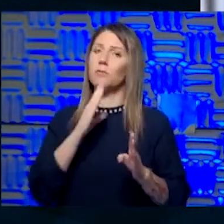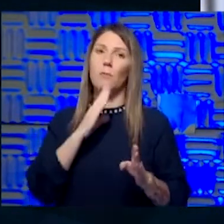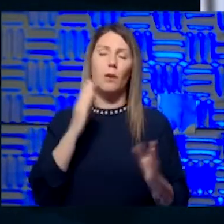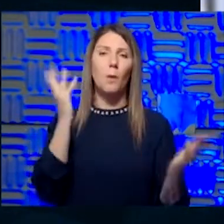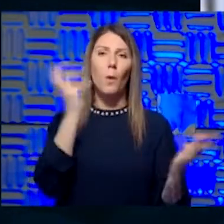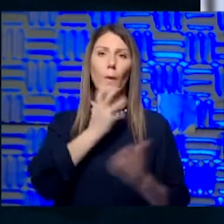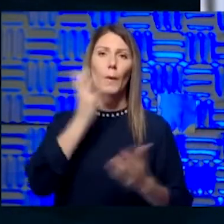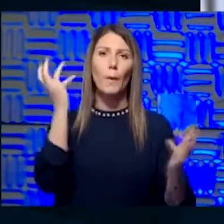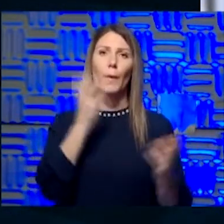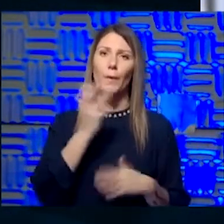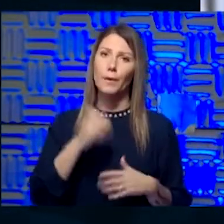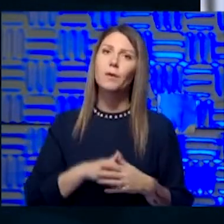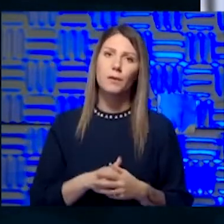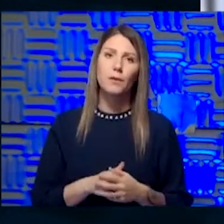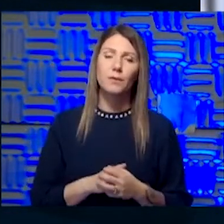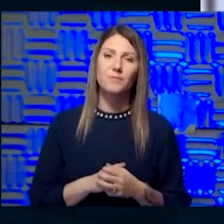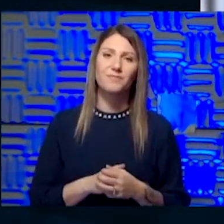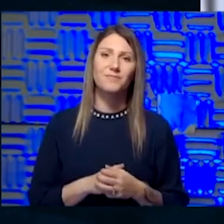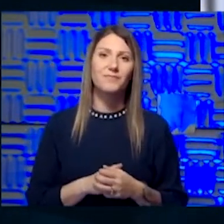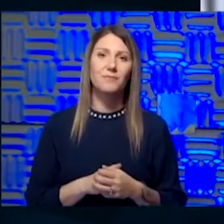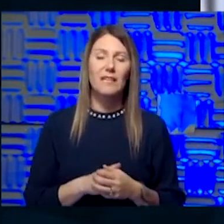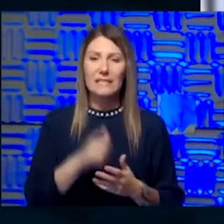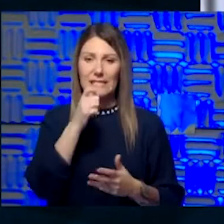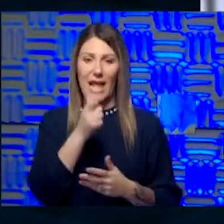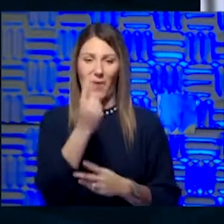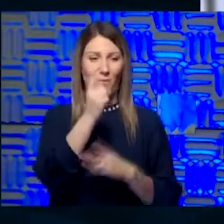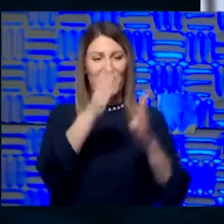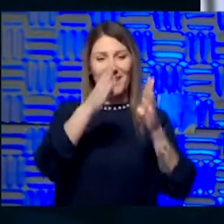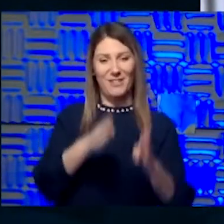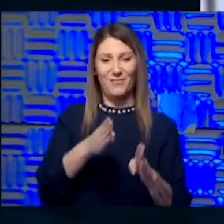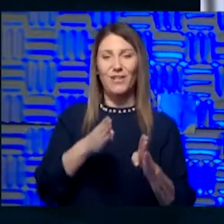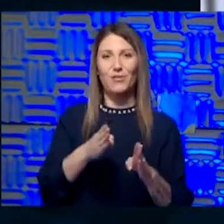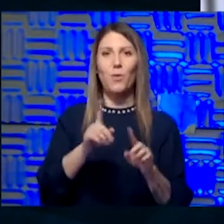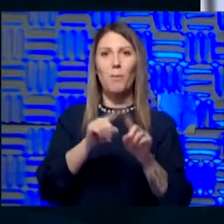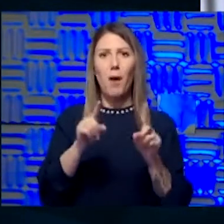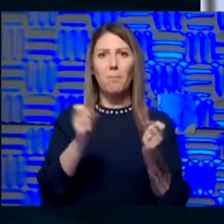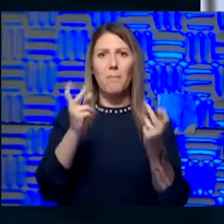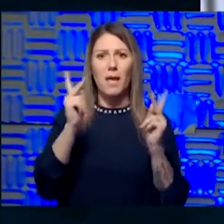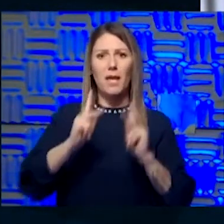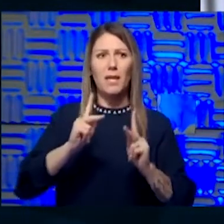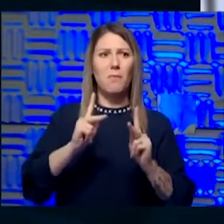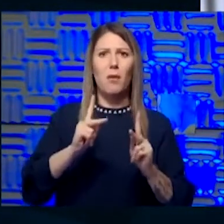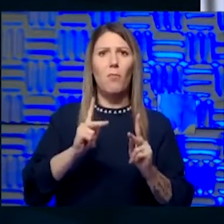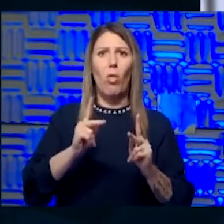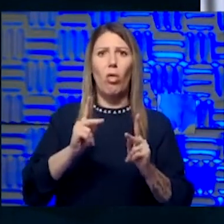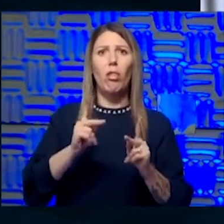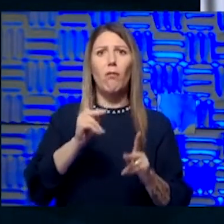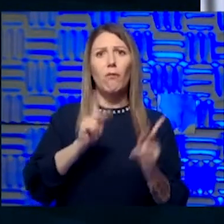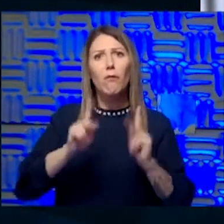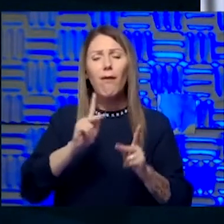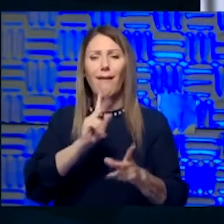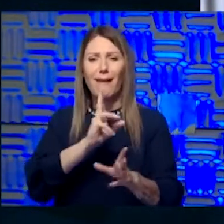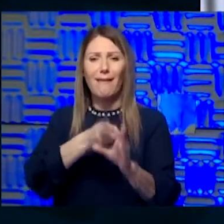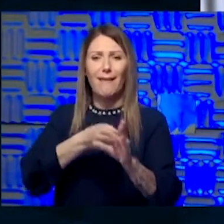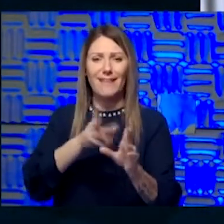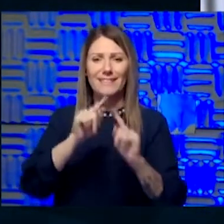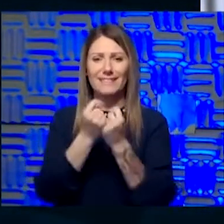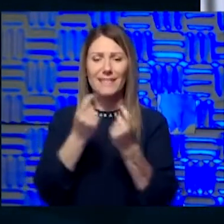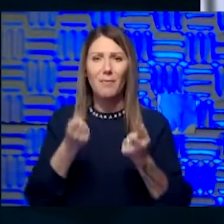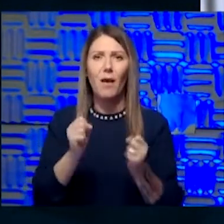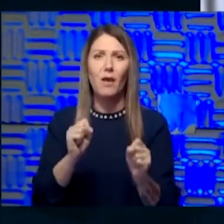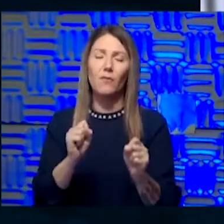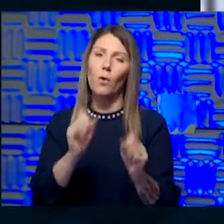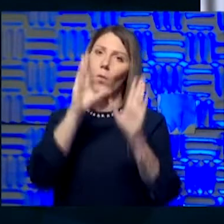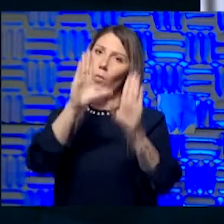So it's not any individual, but a team effort, and the team has really done a spectacular job, I